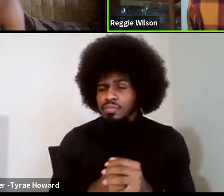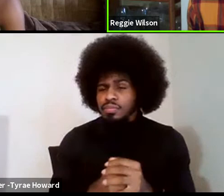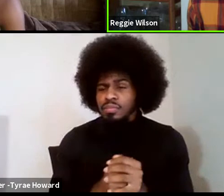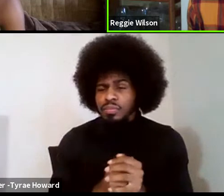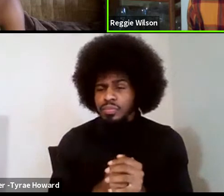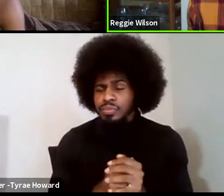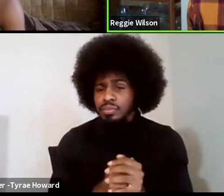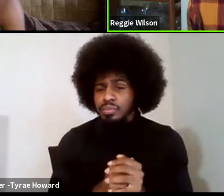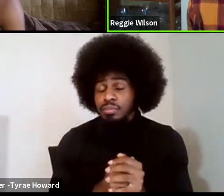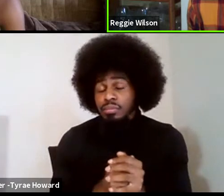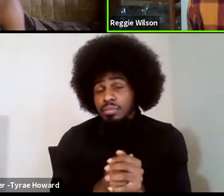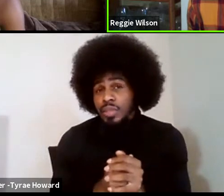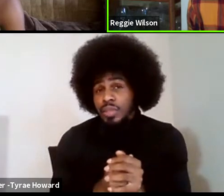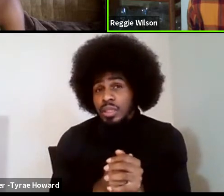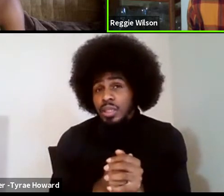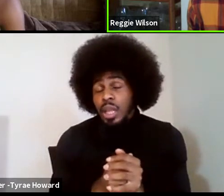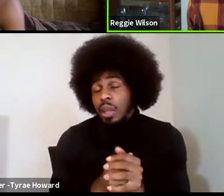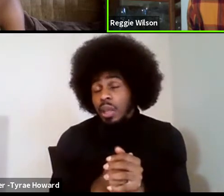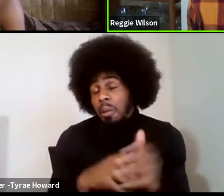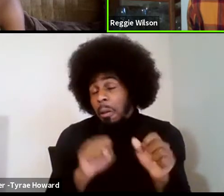it's a gig or it's